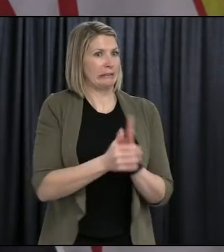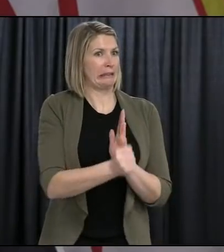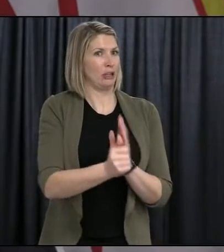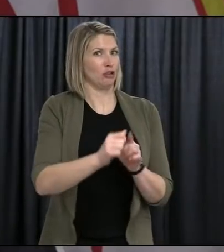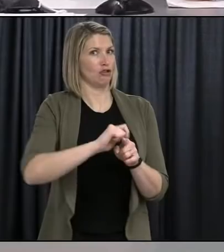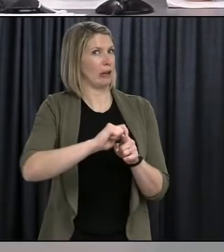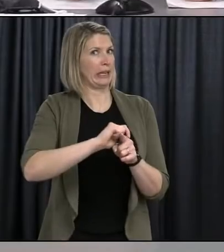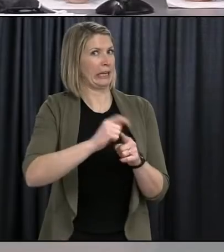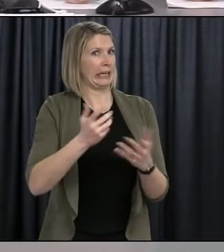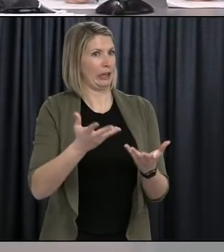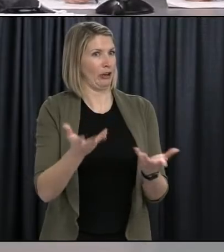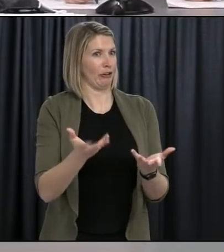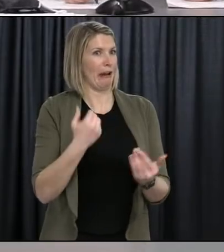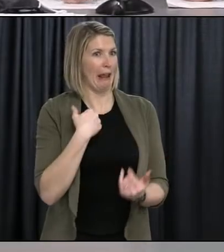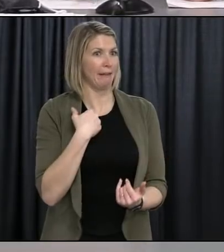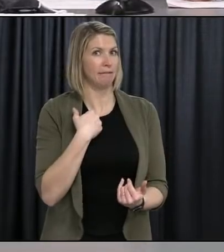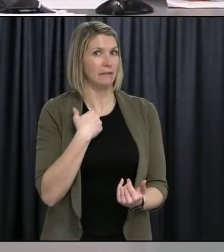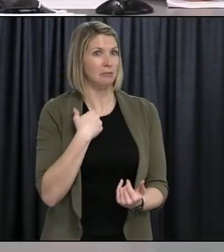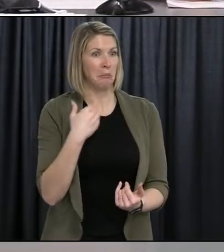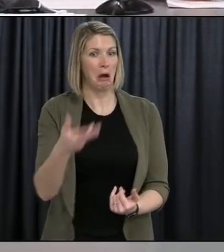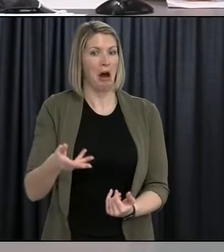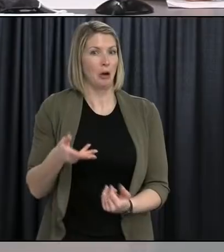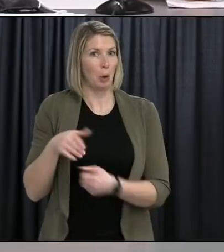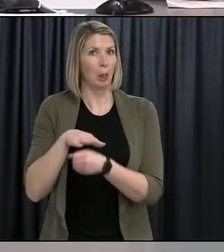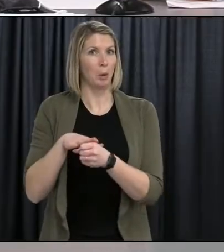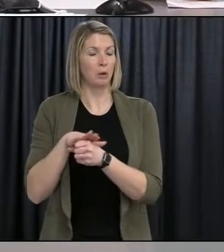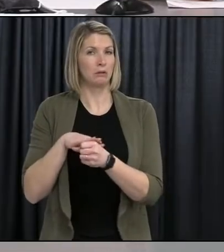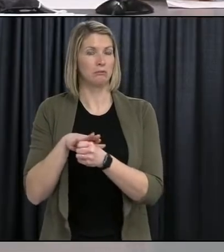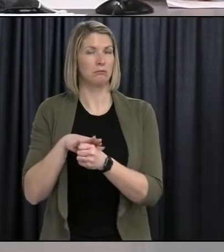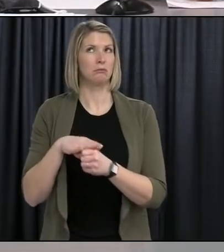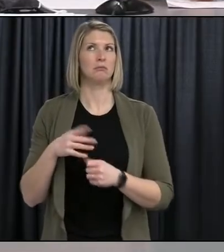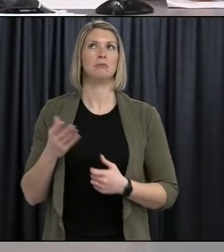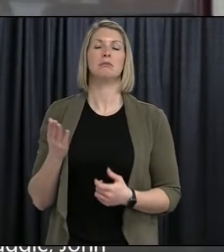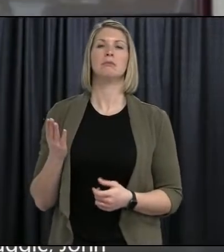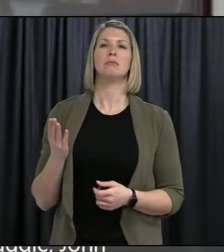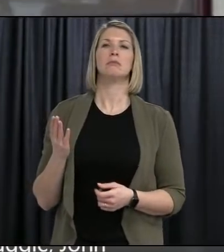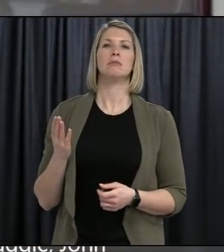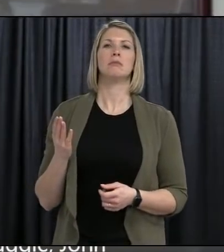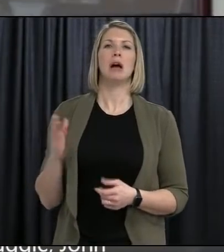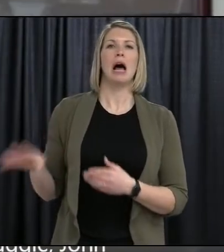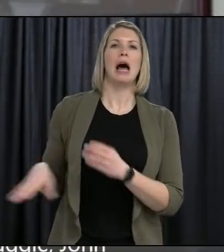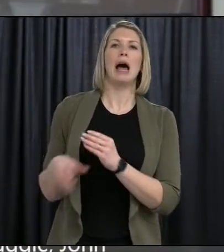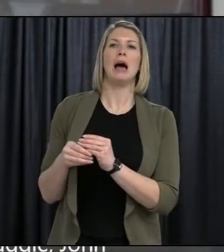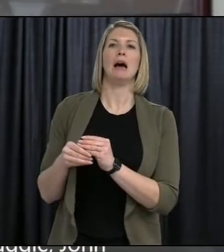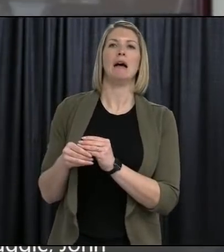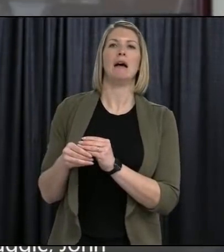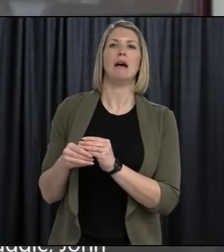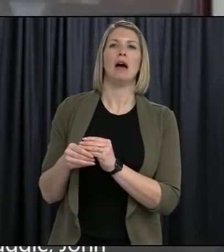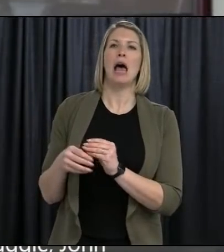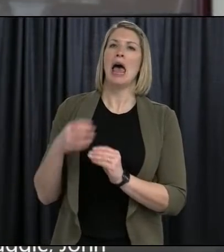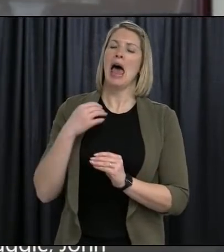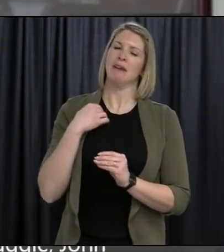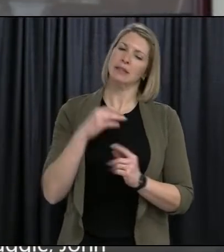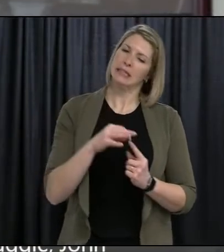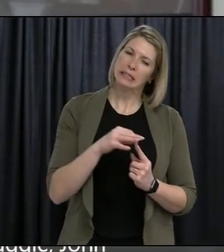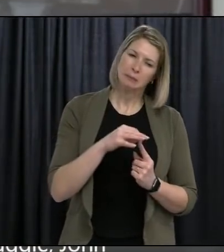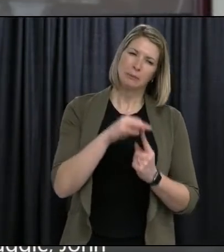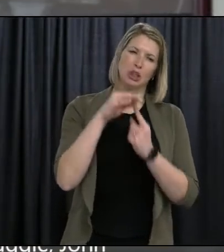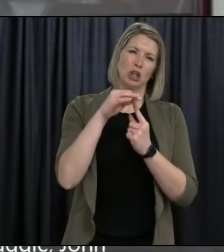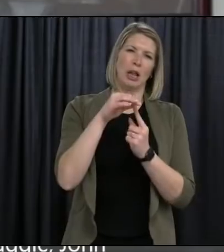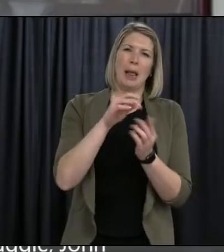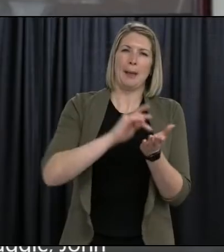If I could offer an answer here, we have had a personalized medicine